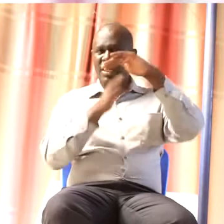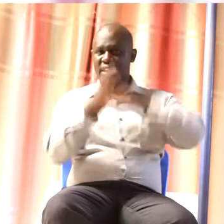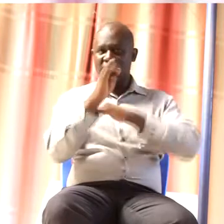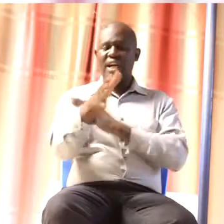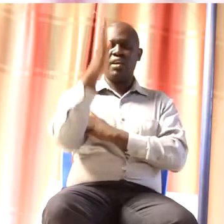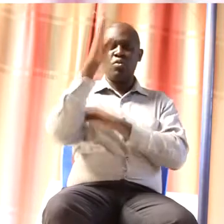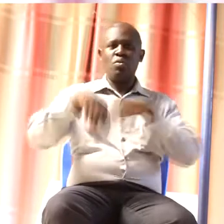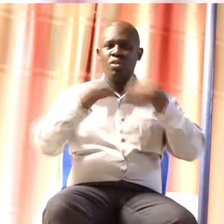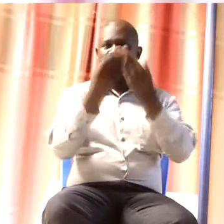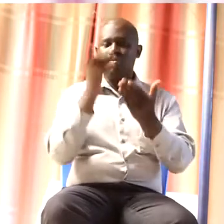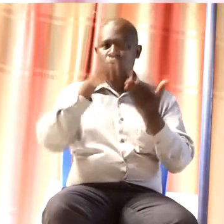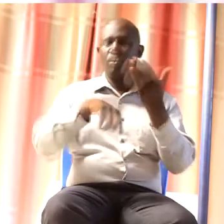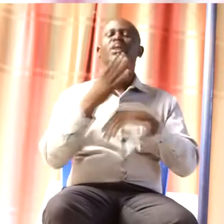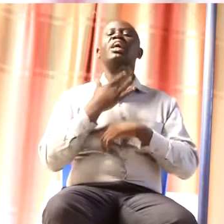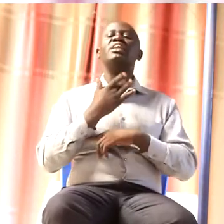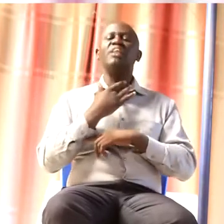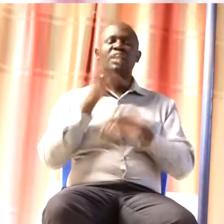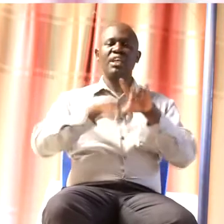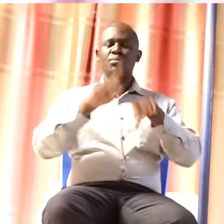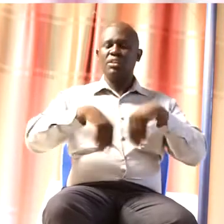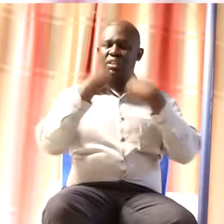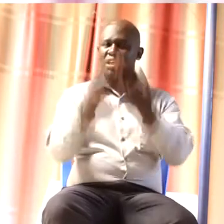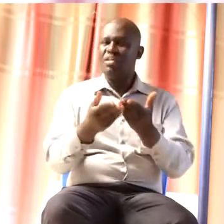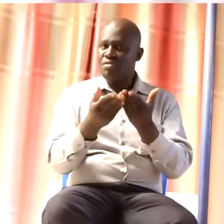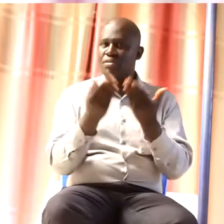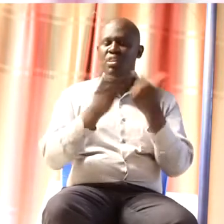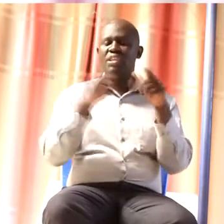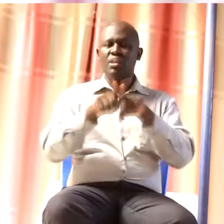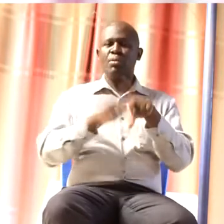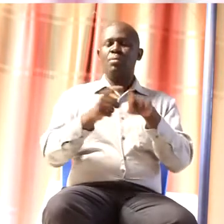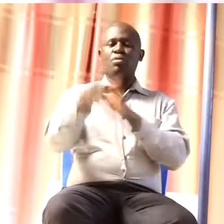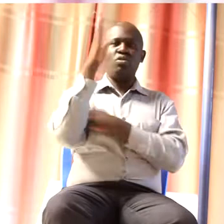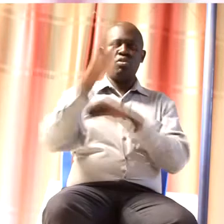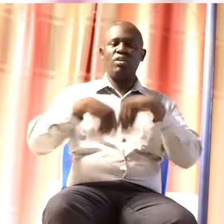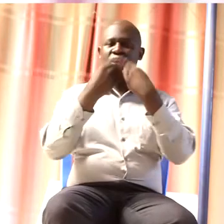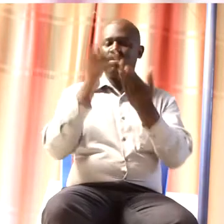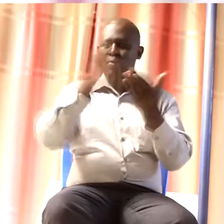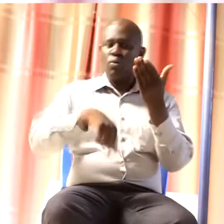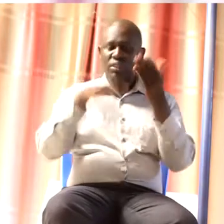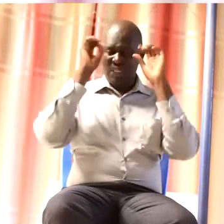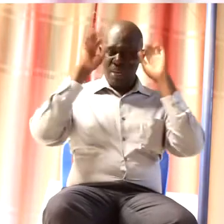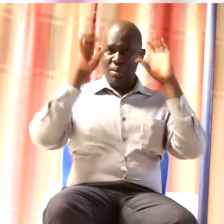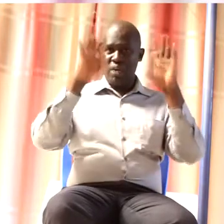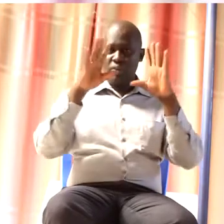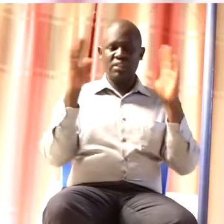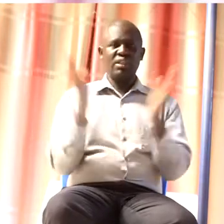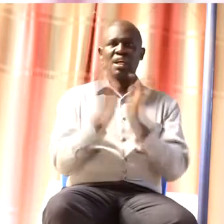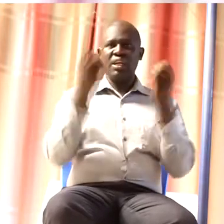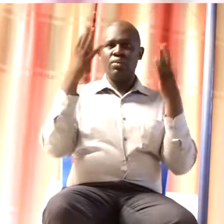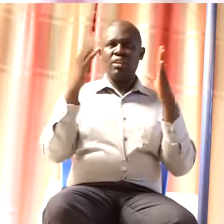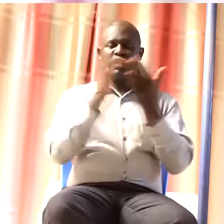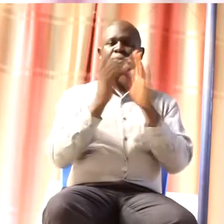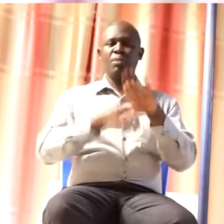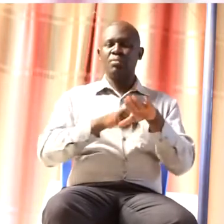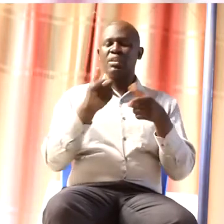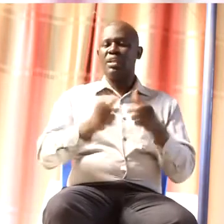her her desires. When she gave sacrificially, God gave her her miracle. Hallelujah. Sometimes, let me tell you,